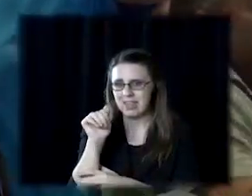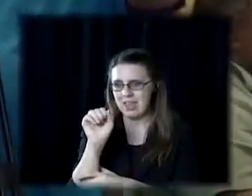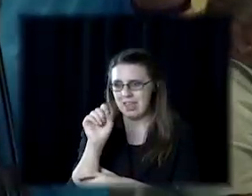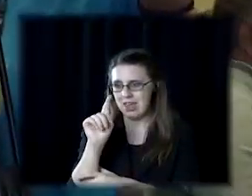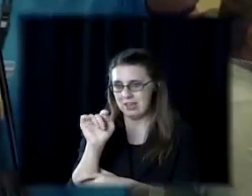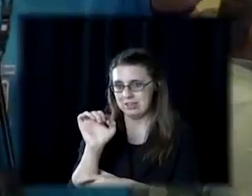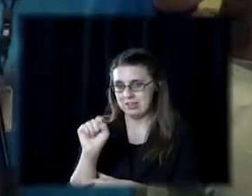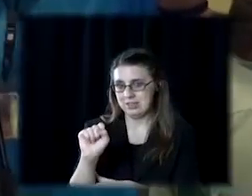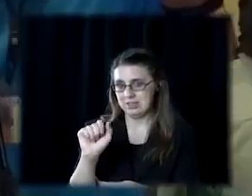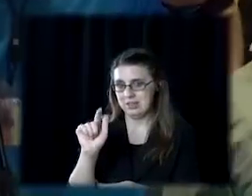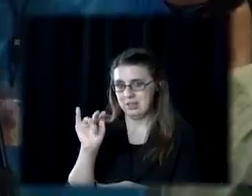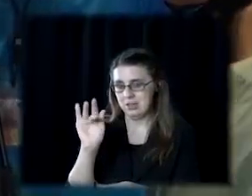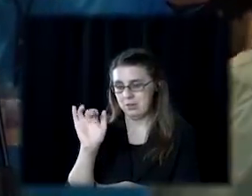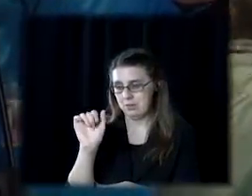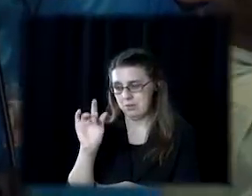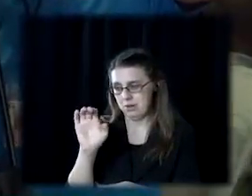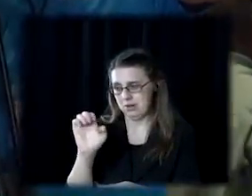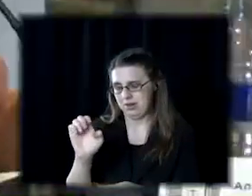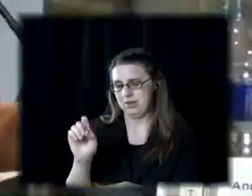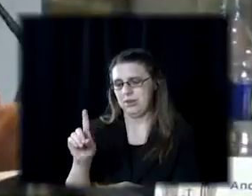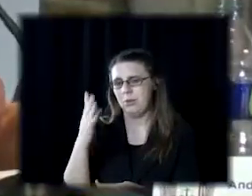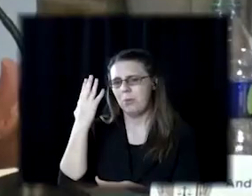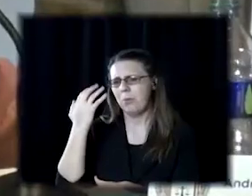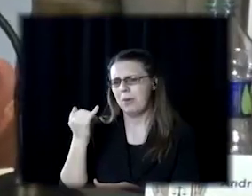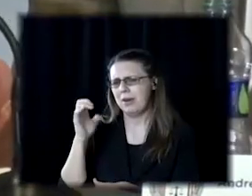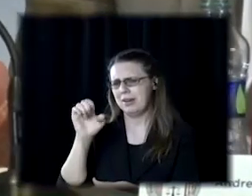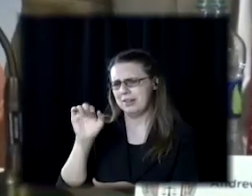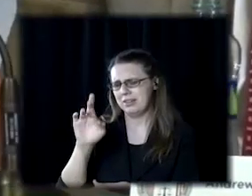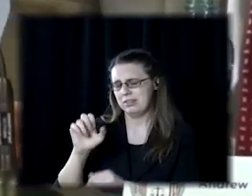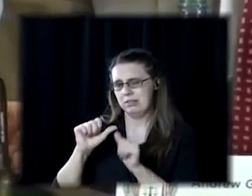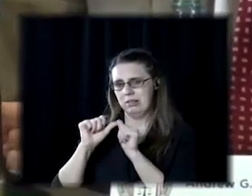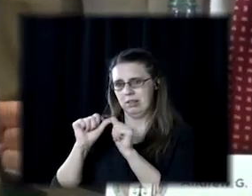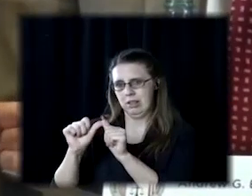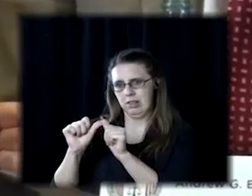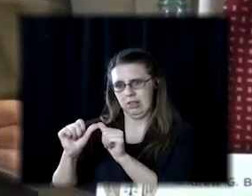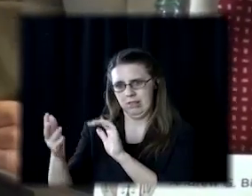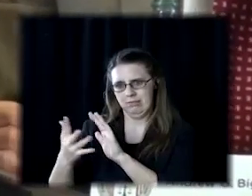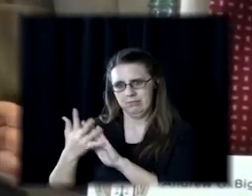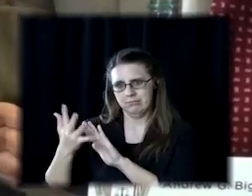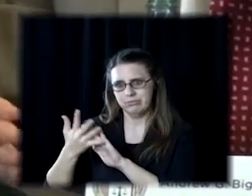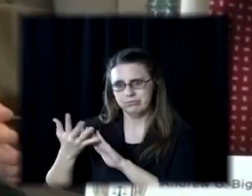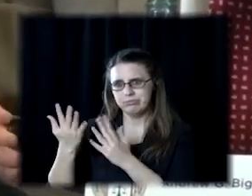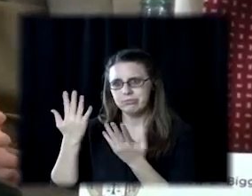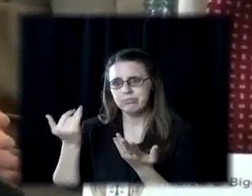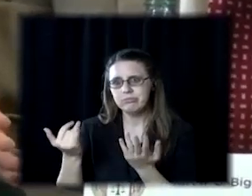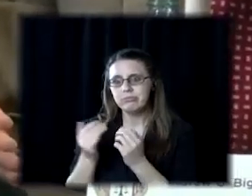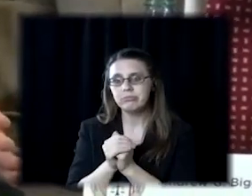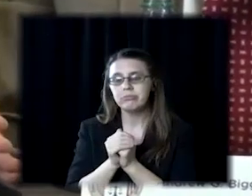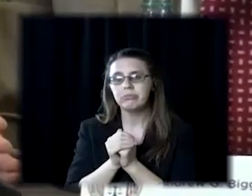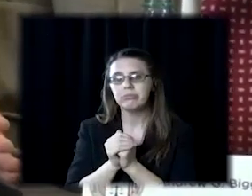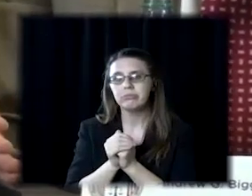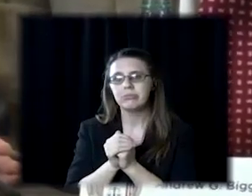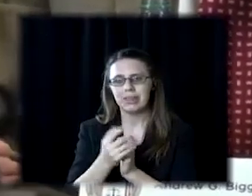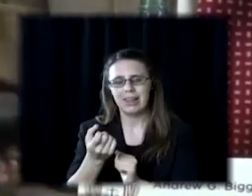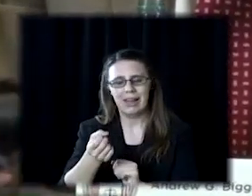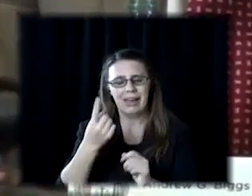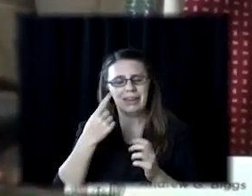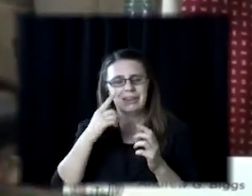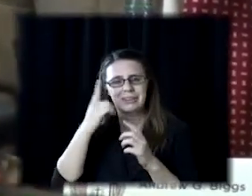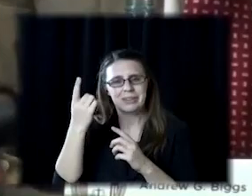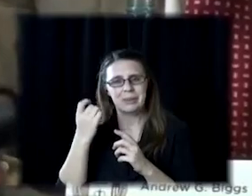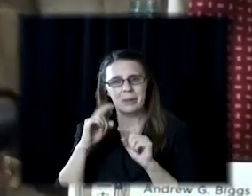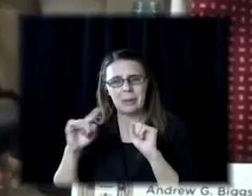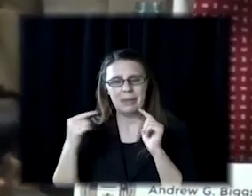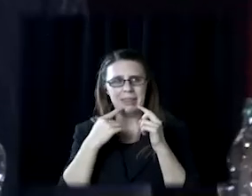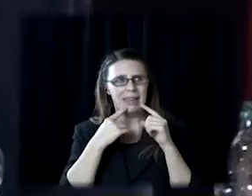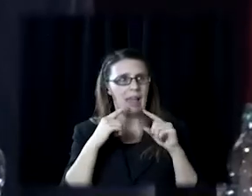Why is ERS still in existence? I'm sorry? I got the question. The question okay. is the